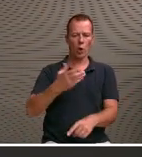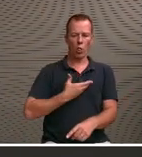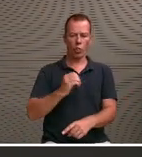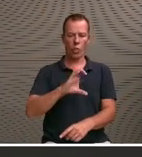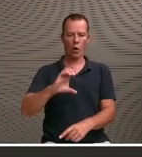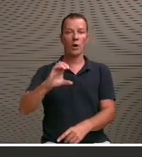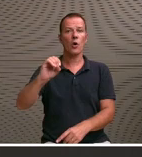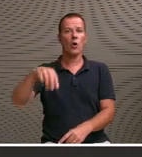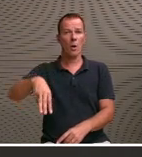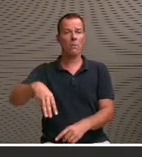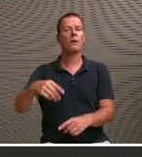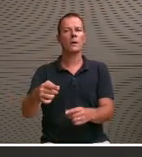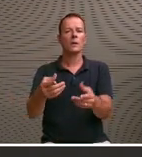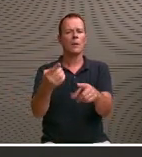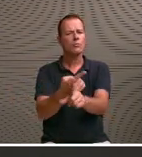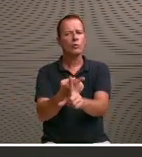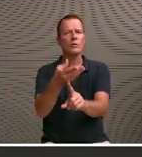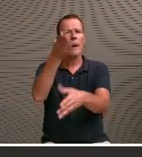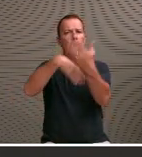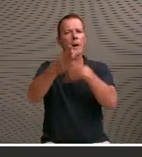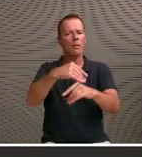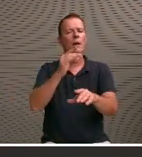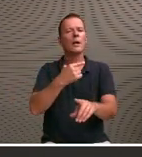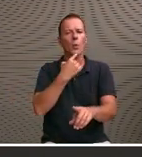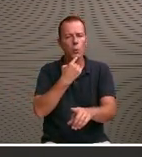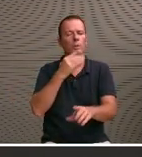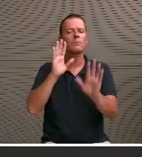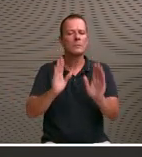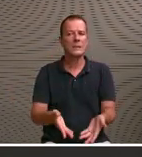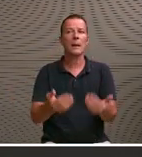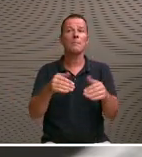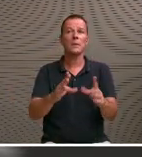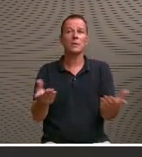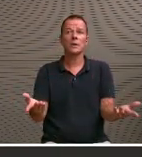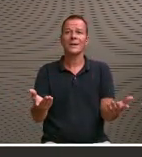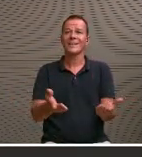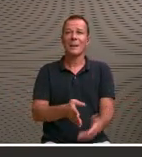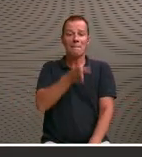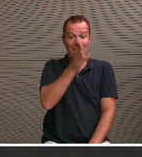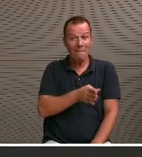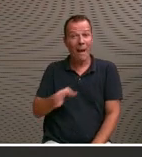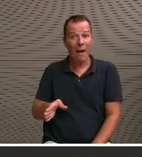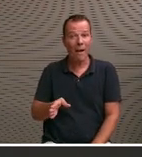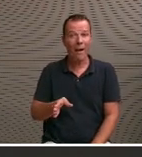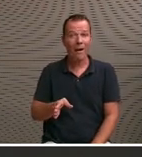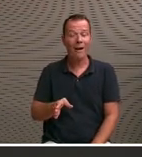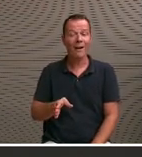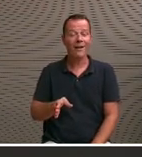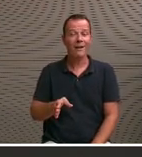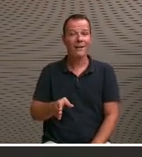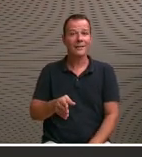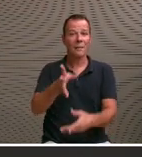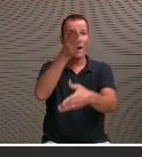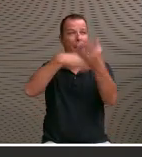learn from those waves of innovation. But we can't reapply those lessons in full because the rapid deployment of